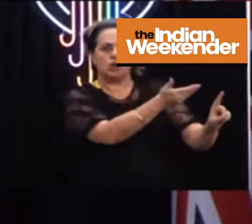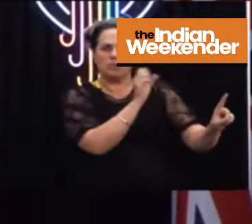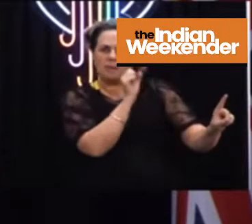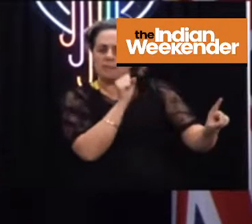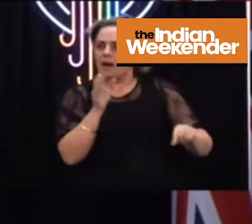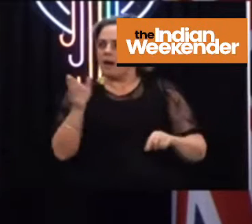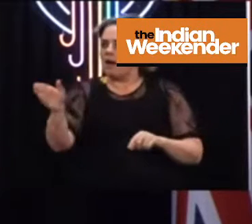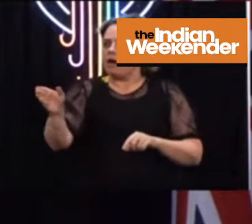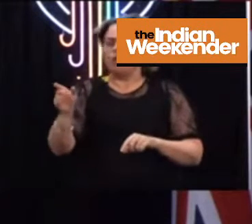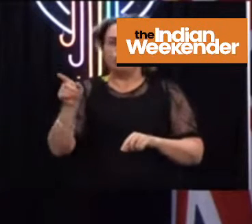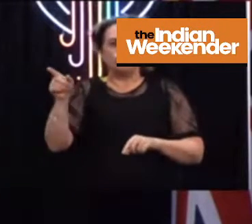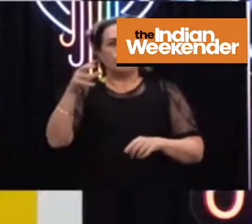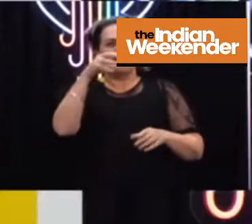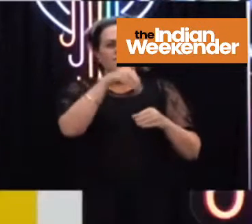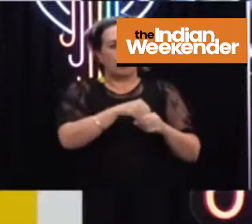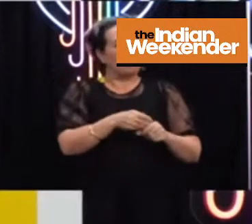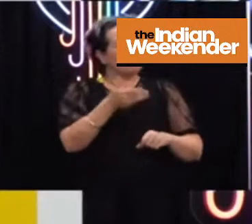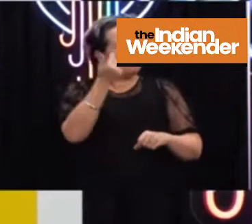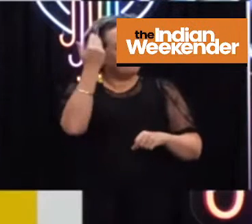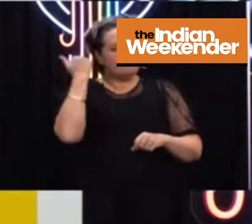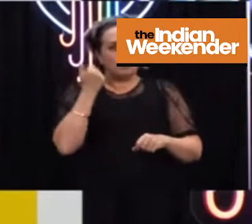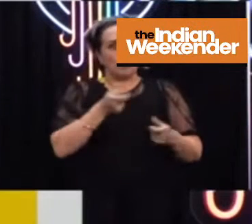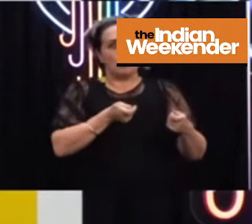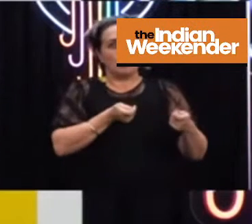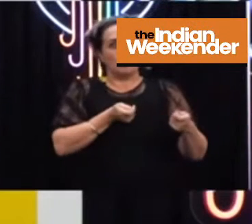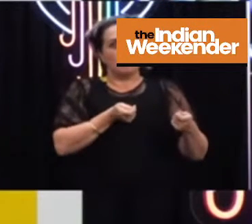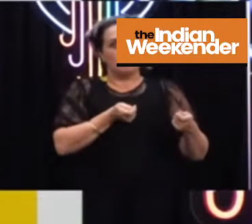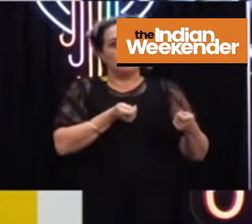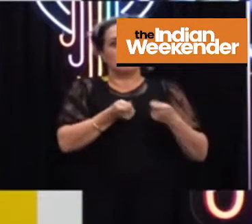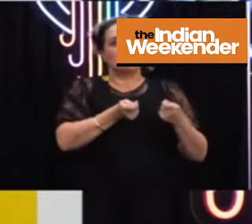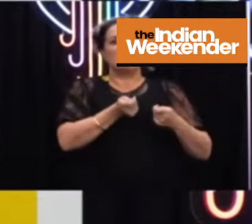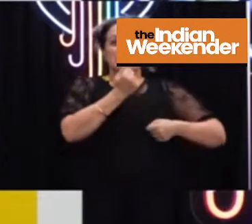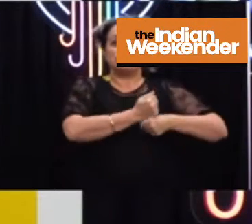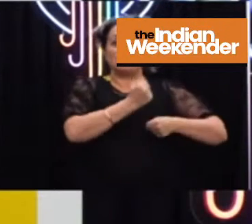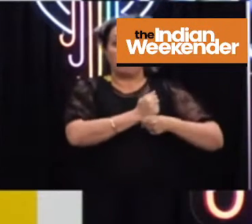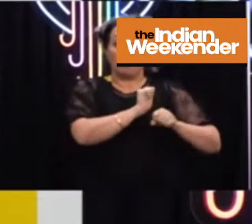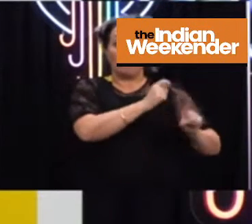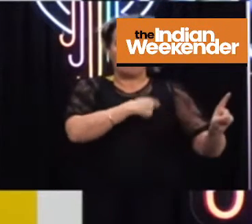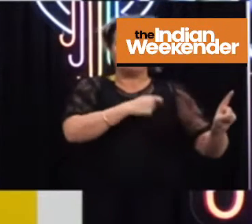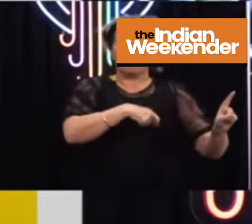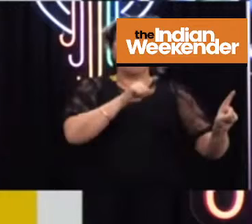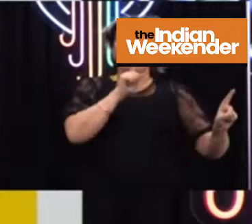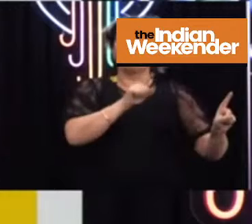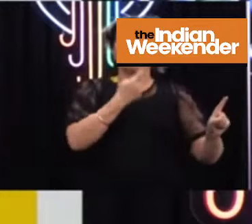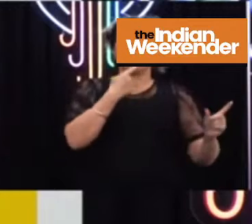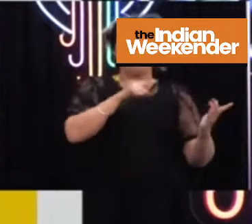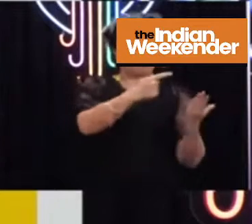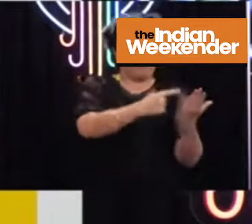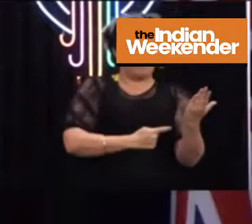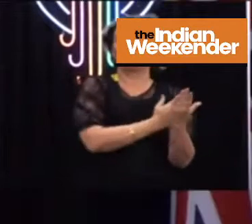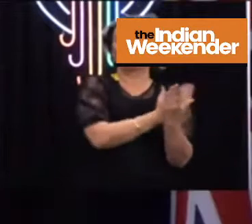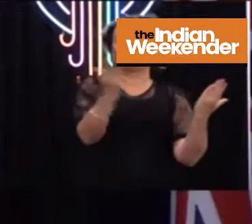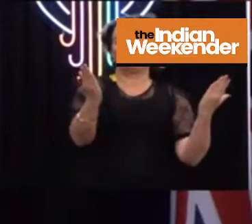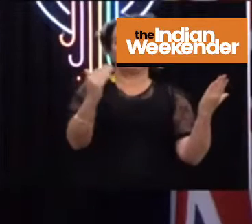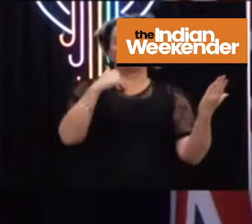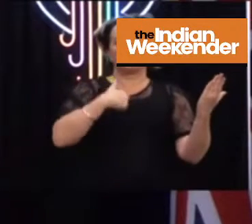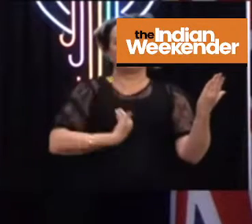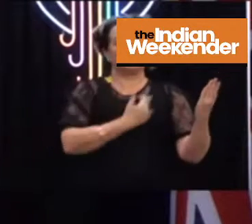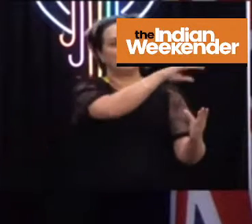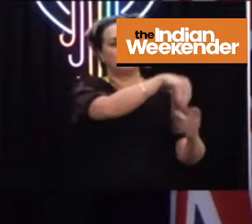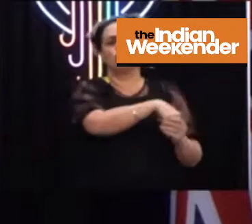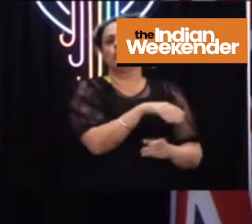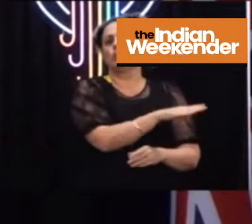were involved in as Director General taking a role, but these are very clearly set out in the orders. Yeah, it must have been a